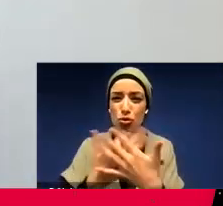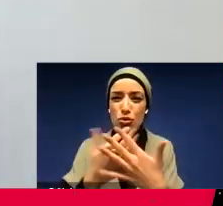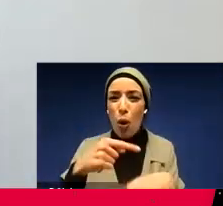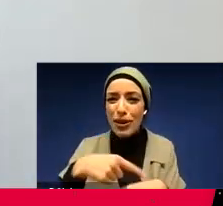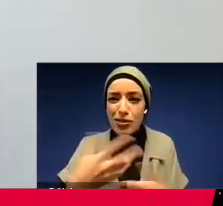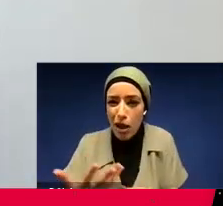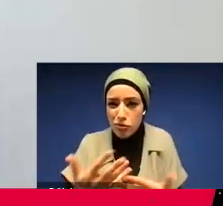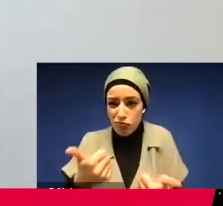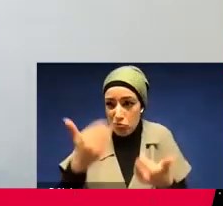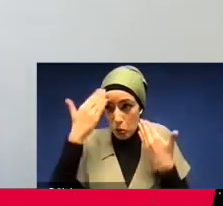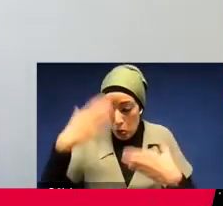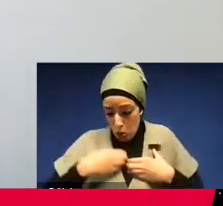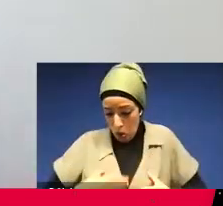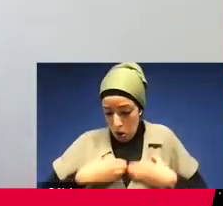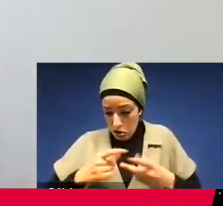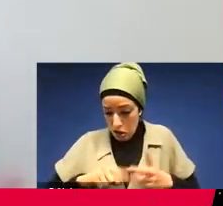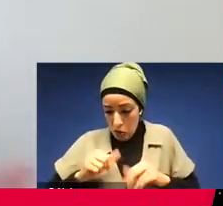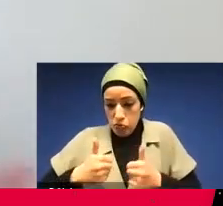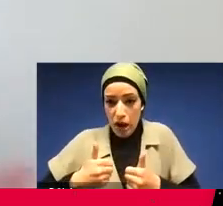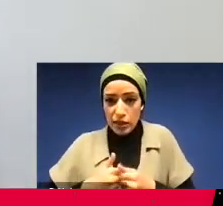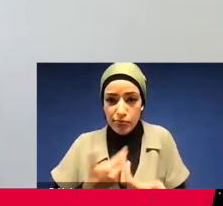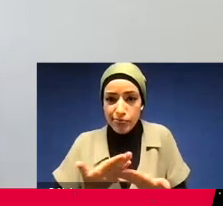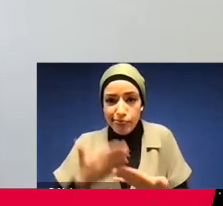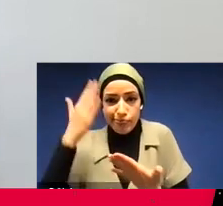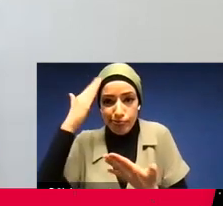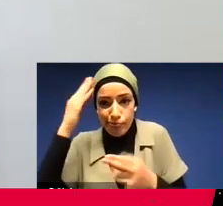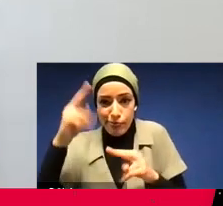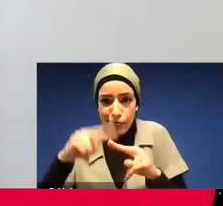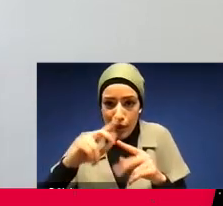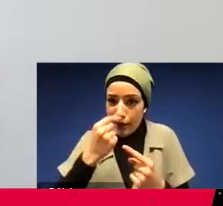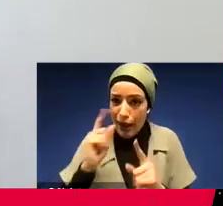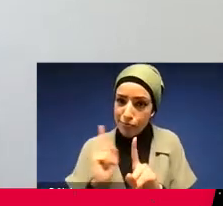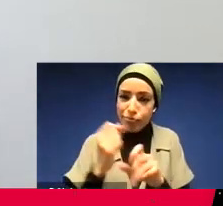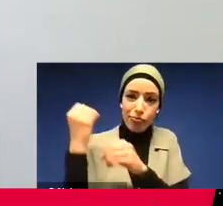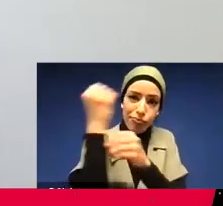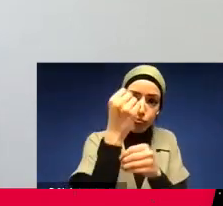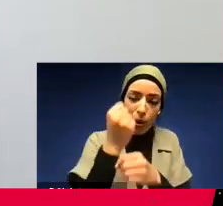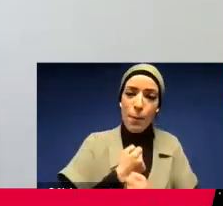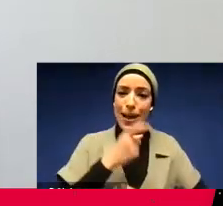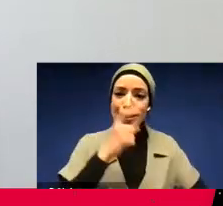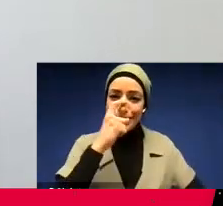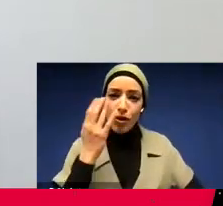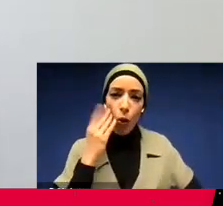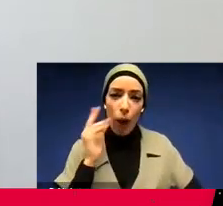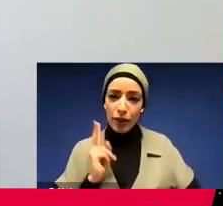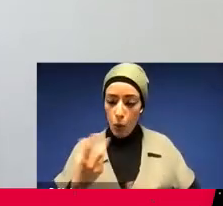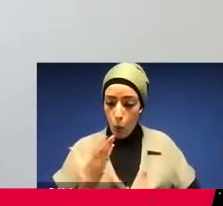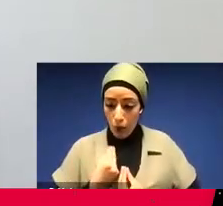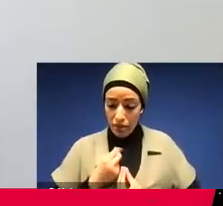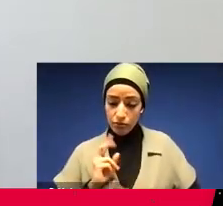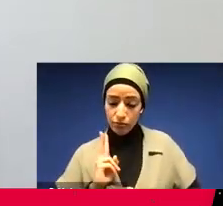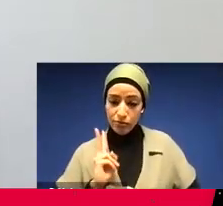father can't. Some people don't want to. My sister, when my sister came with me to a protest, I told her,